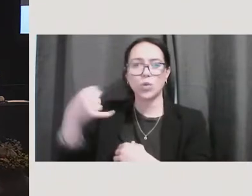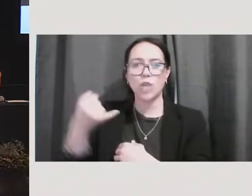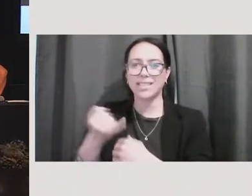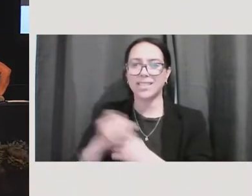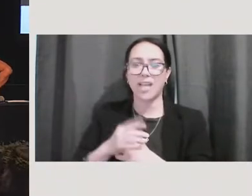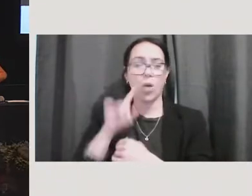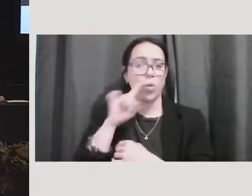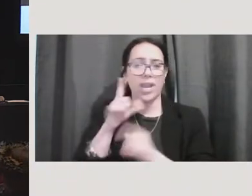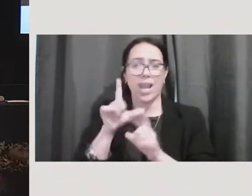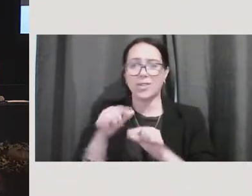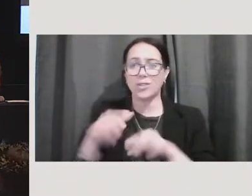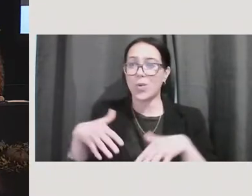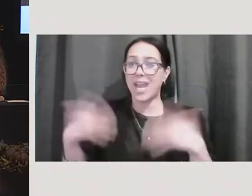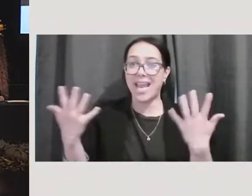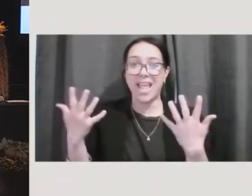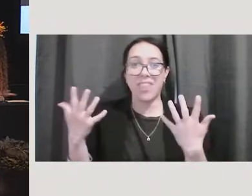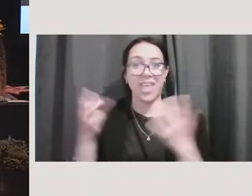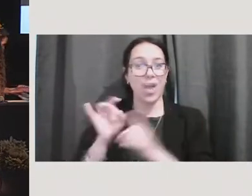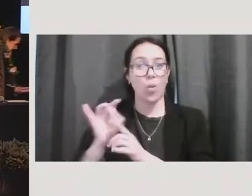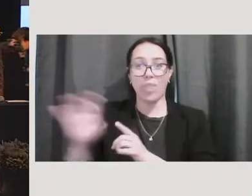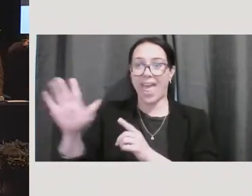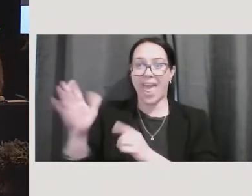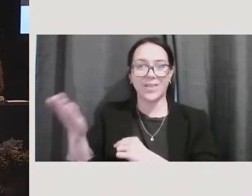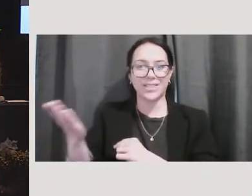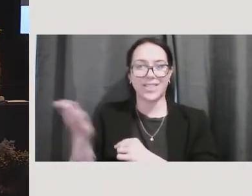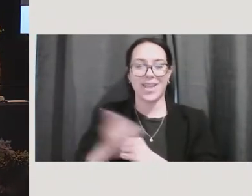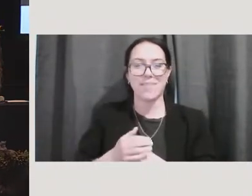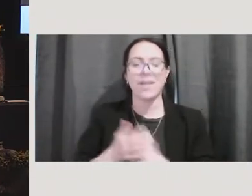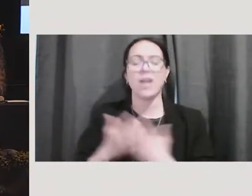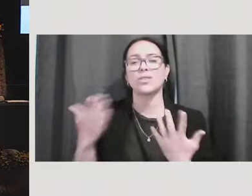them so thank you